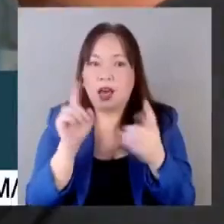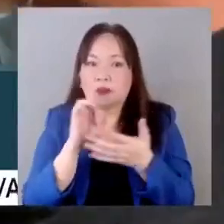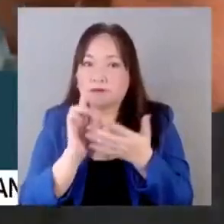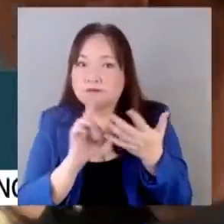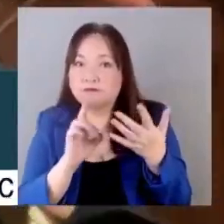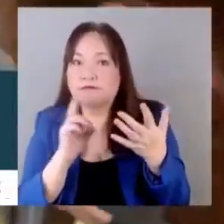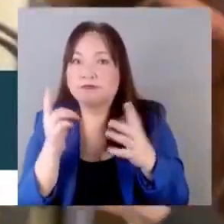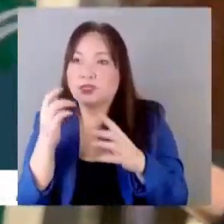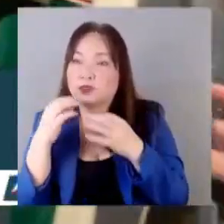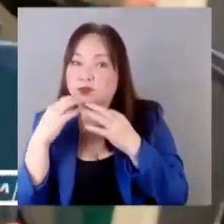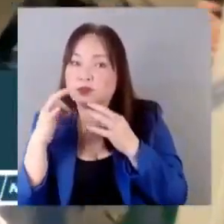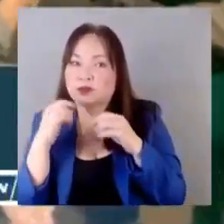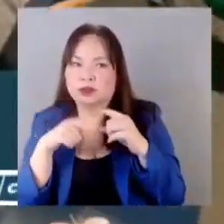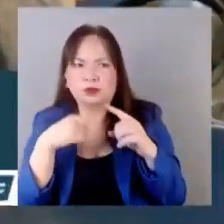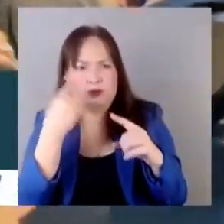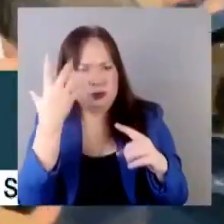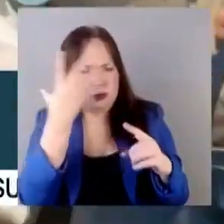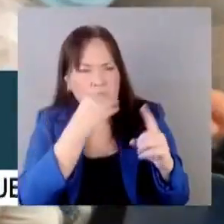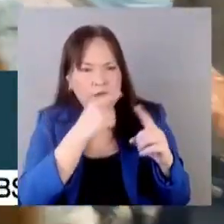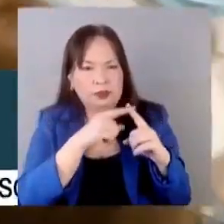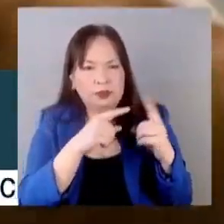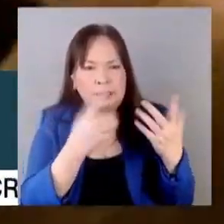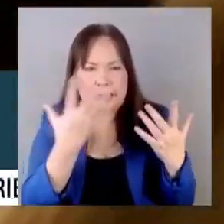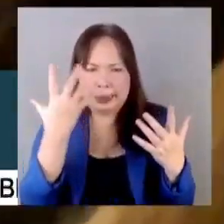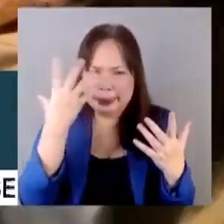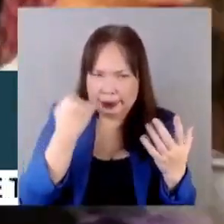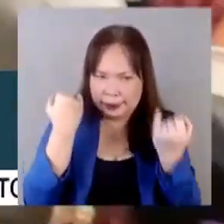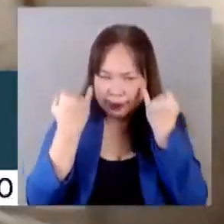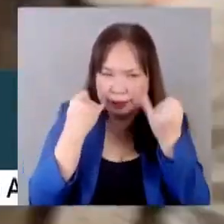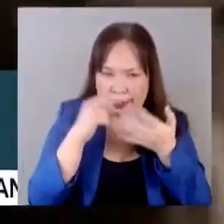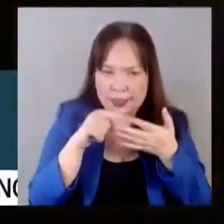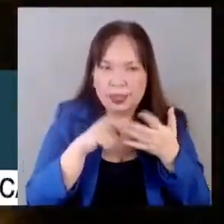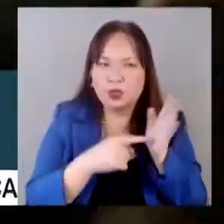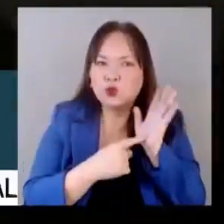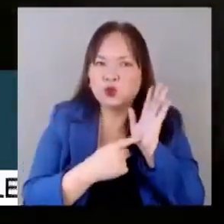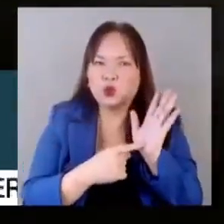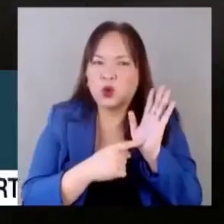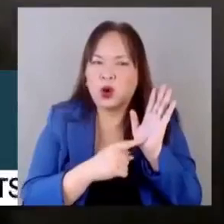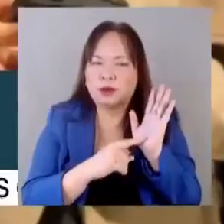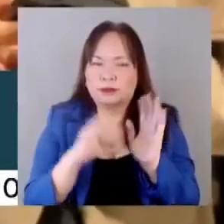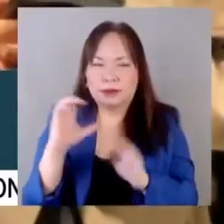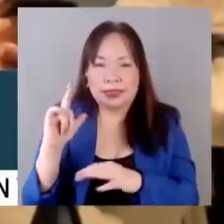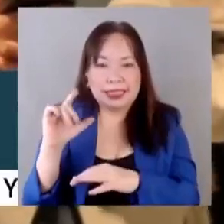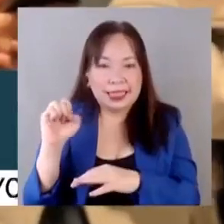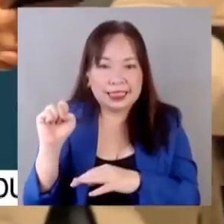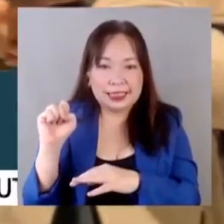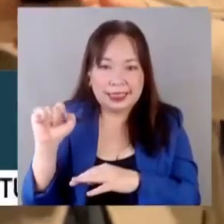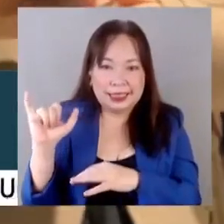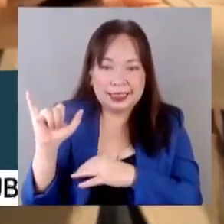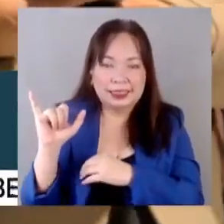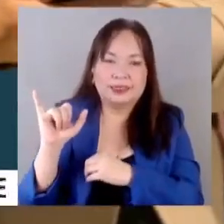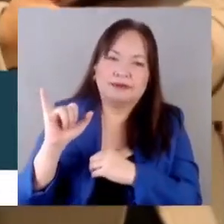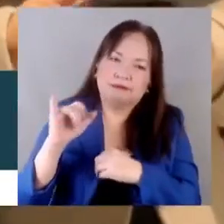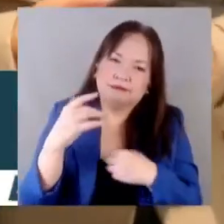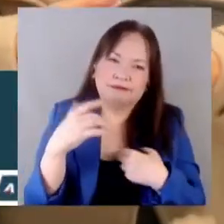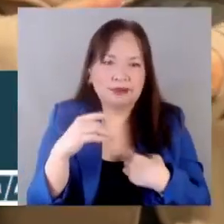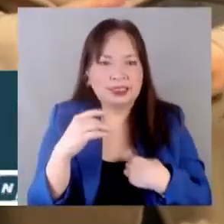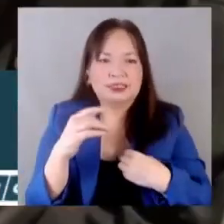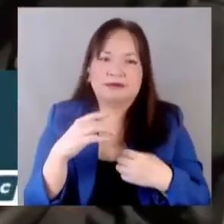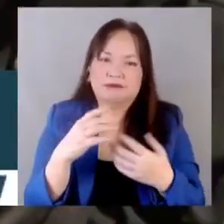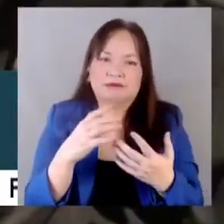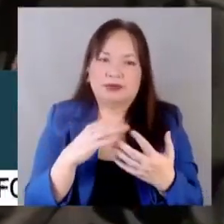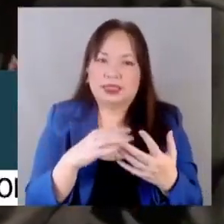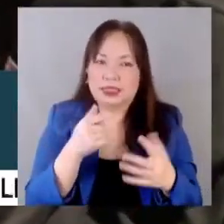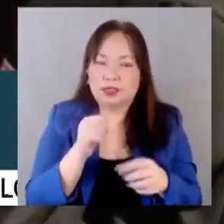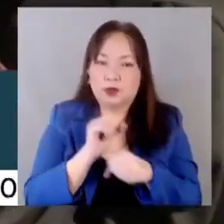Velasco, saying his bags were well-crafted and reflected classic designs. Velasco worked as a chef in